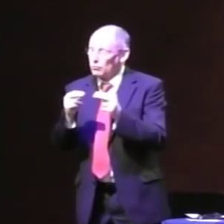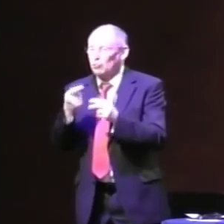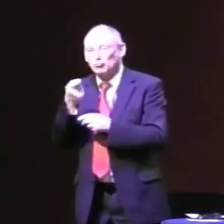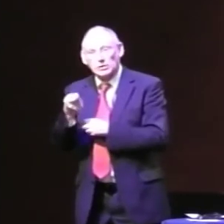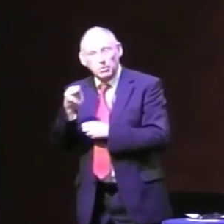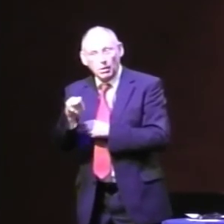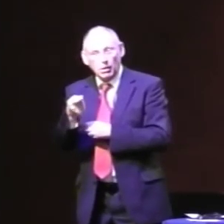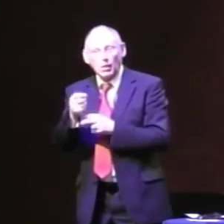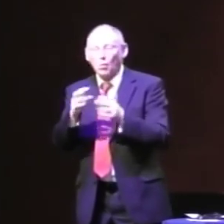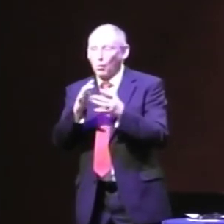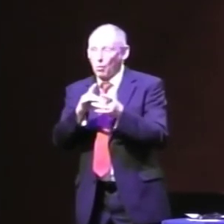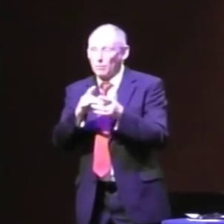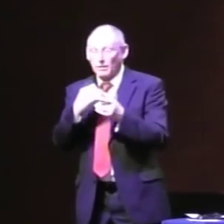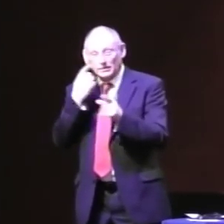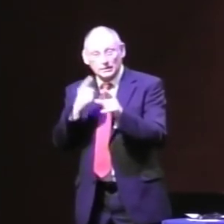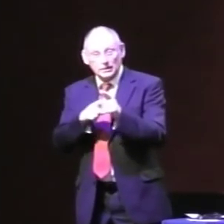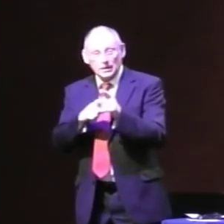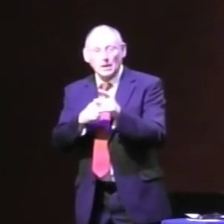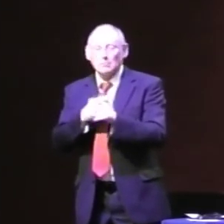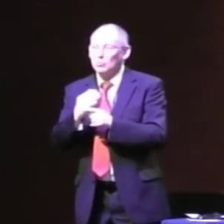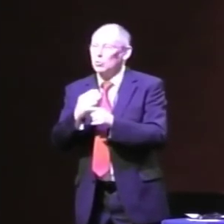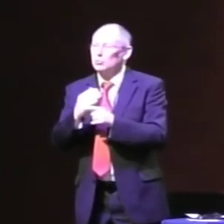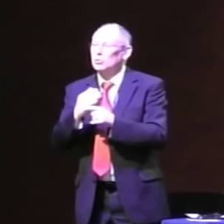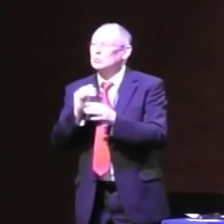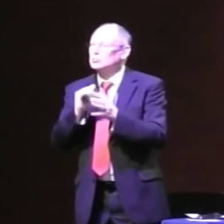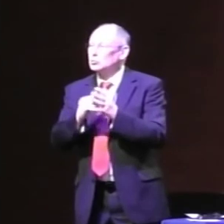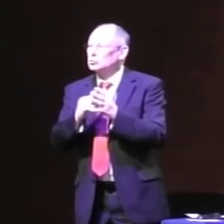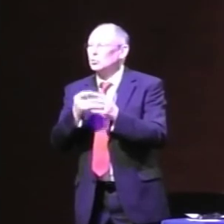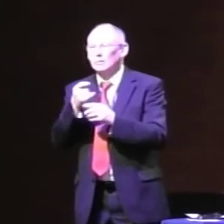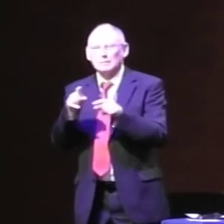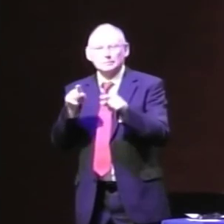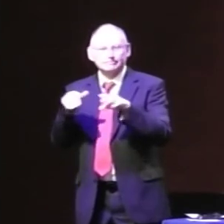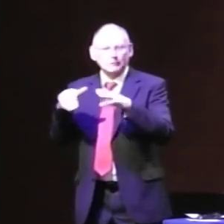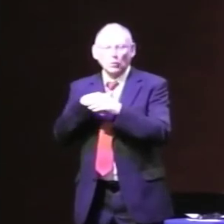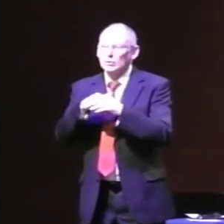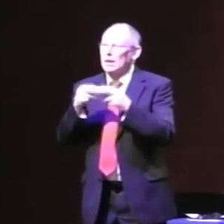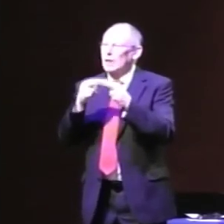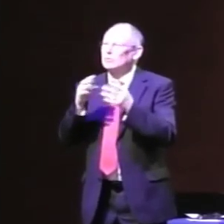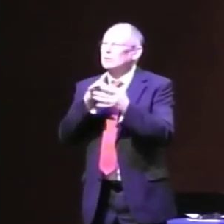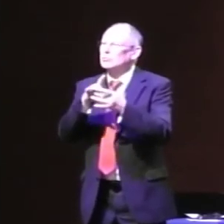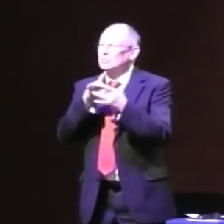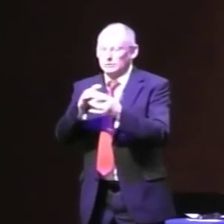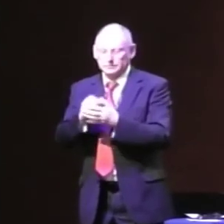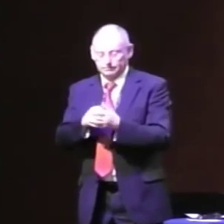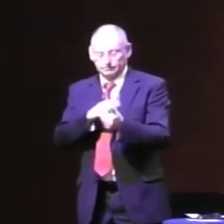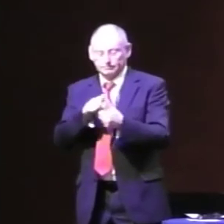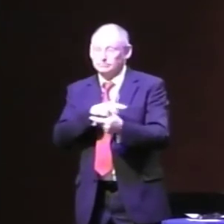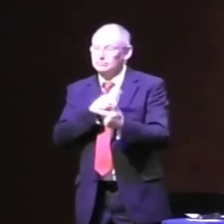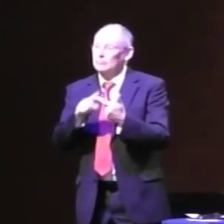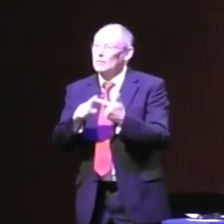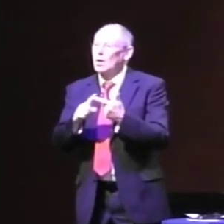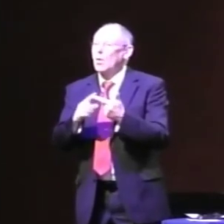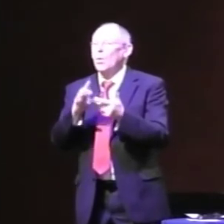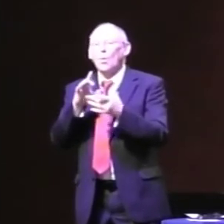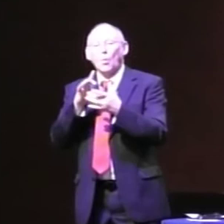affordable rentable homes, each year, with most of them being in socially rented homes, including housing associations. To putting homes at the